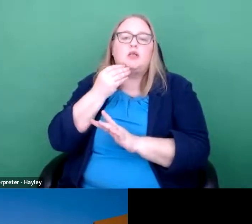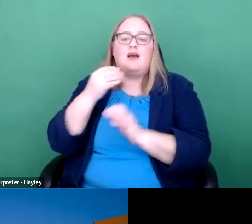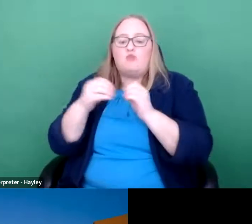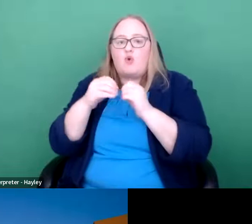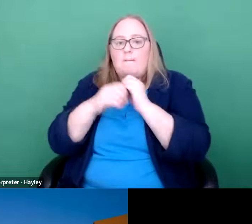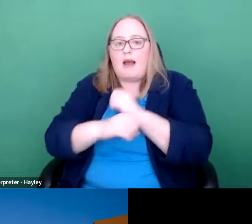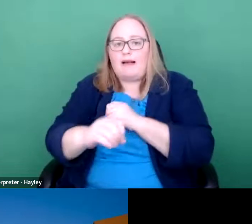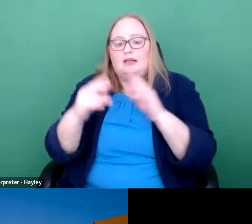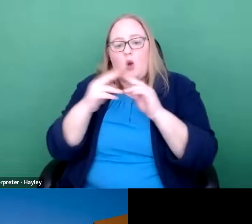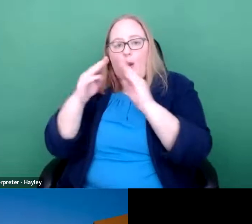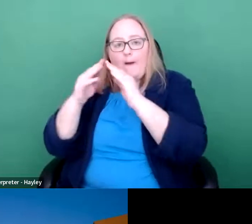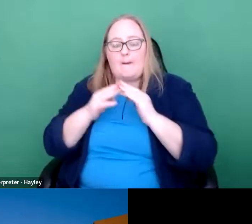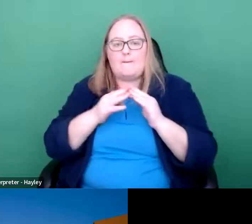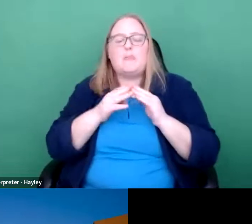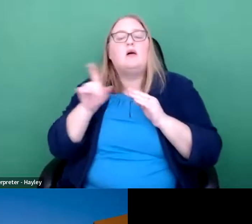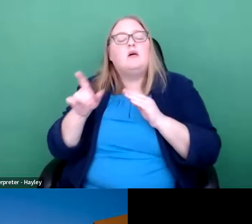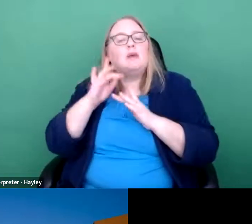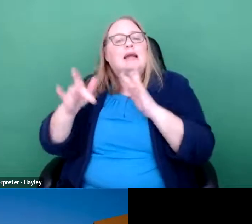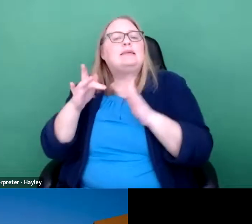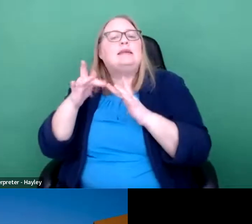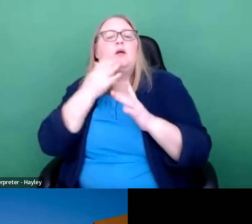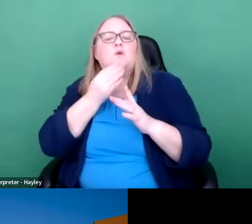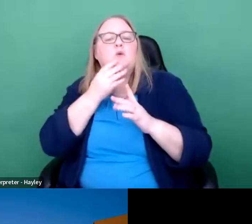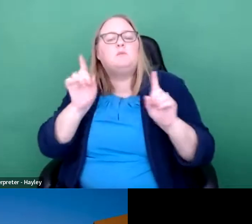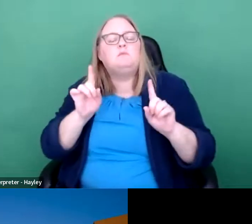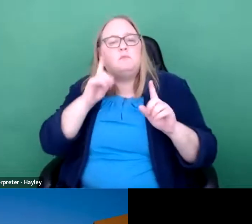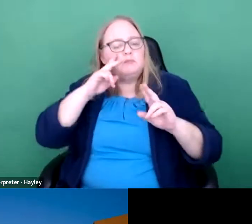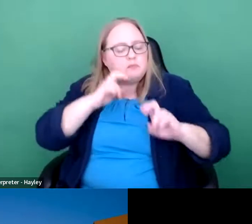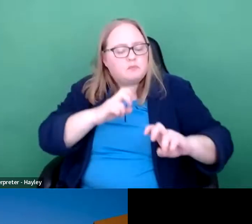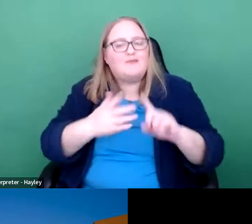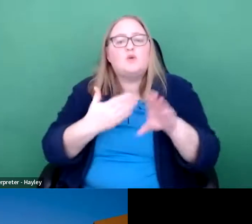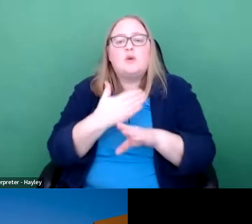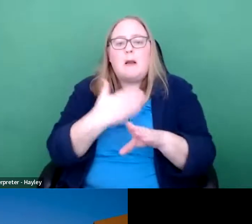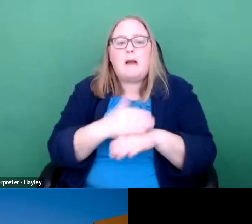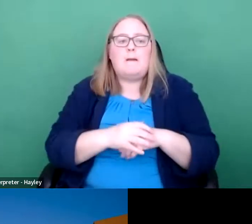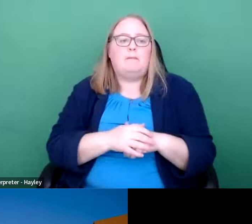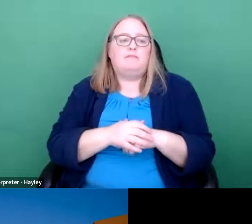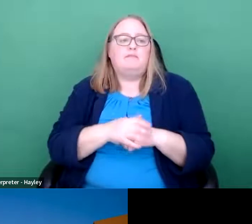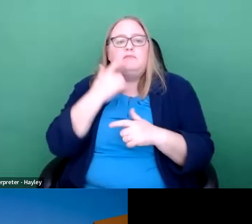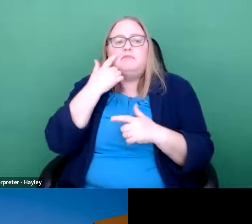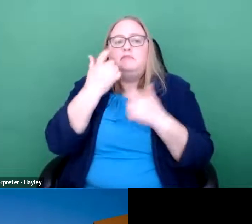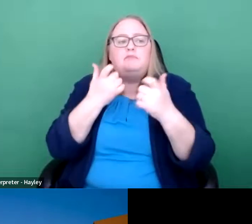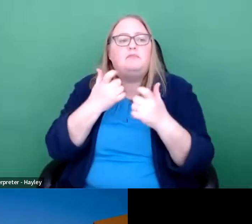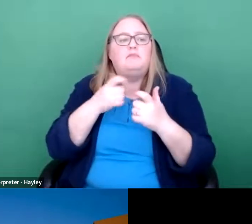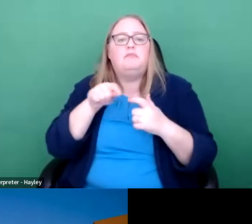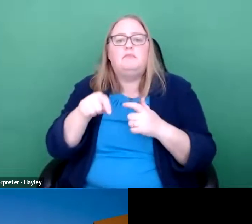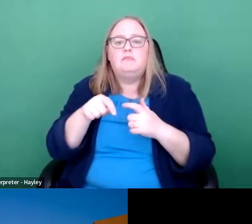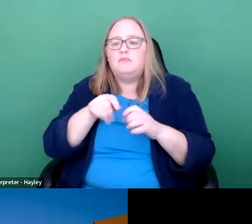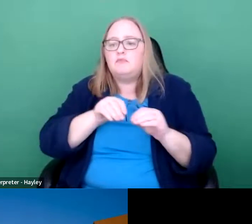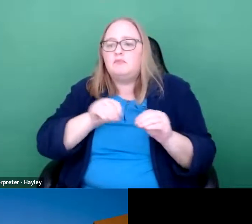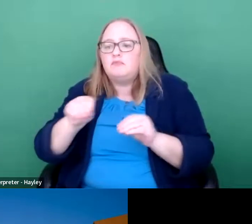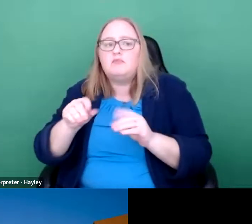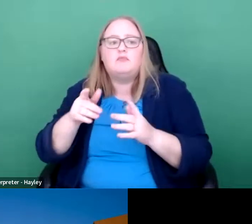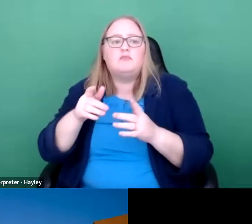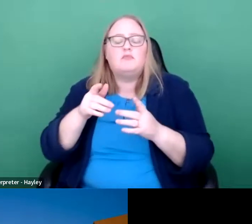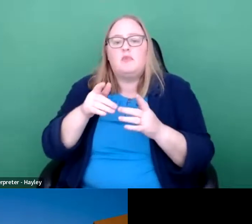mass transit compared to other Chicago neighborhoods. So it was clear the difference that technology was